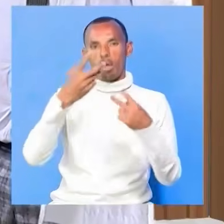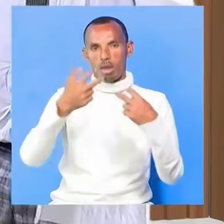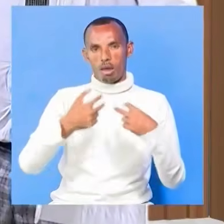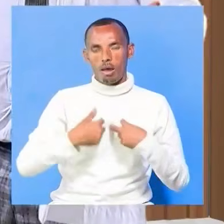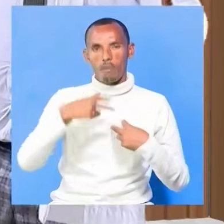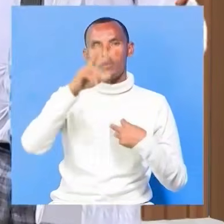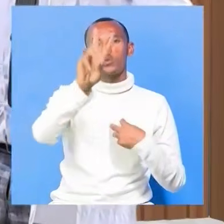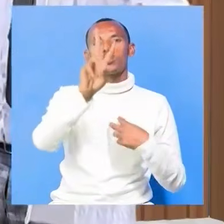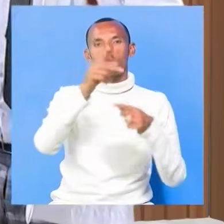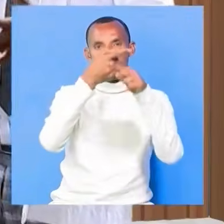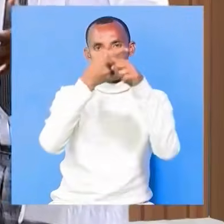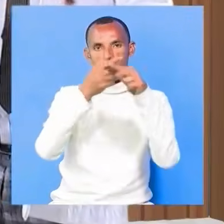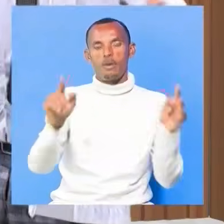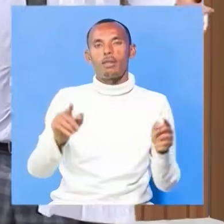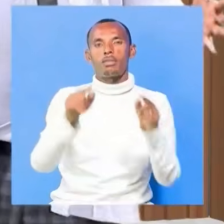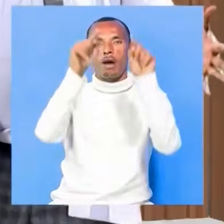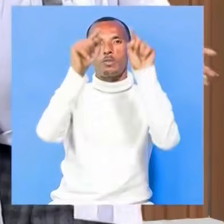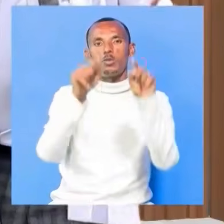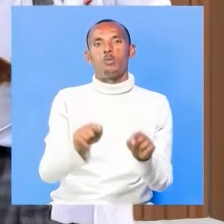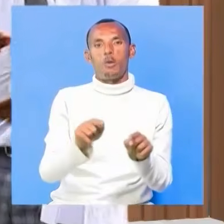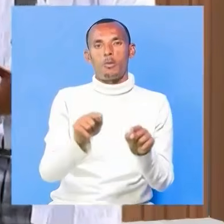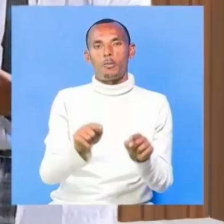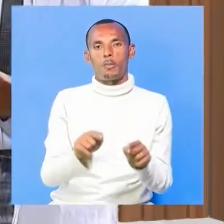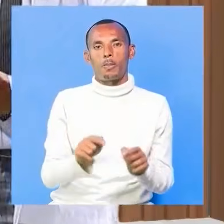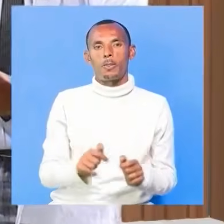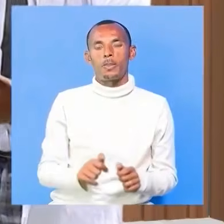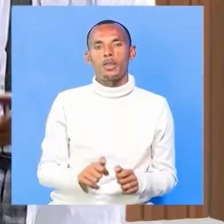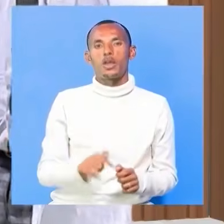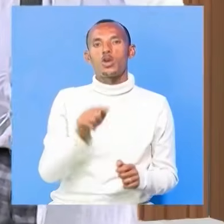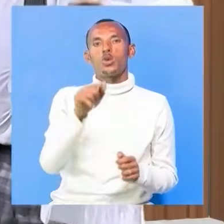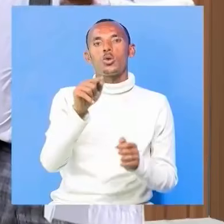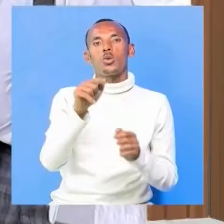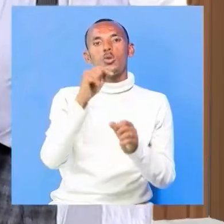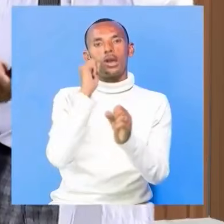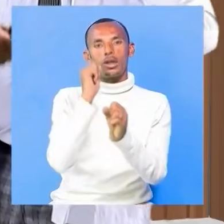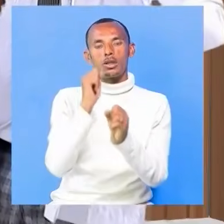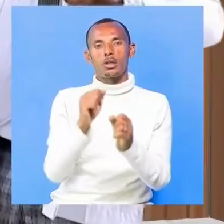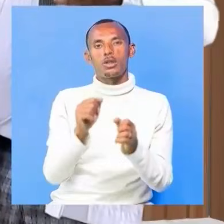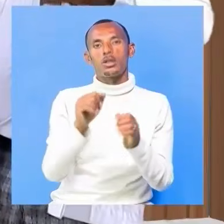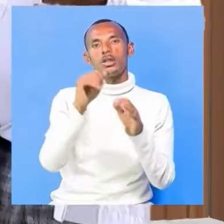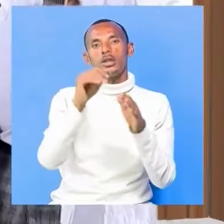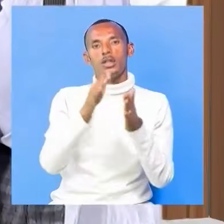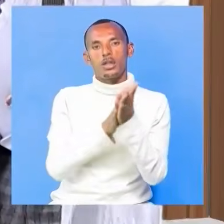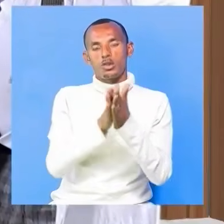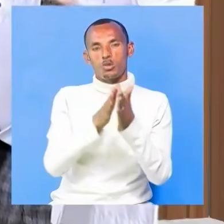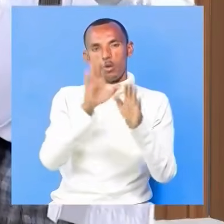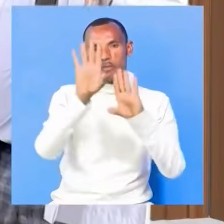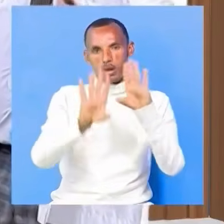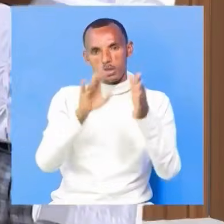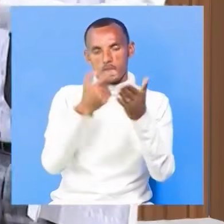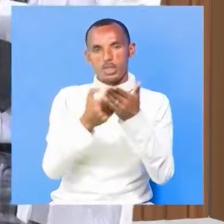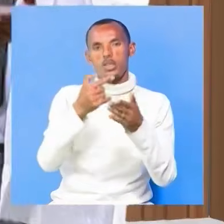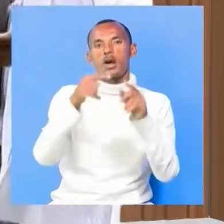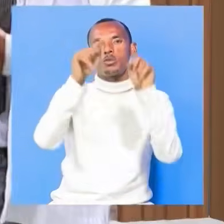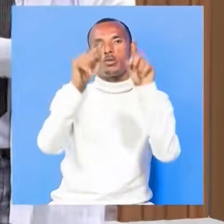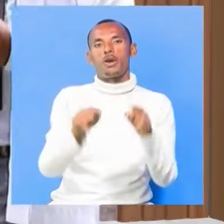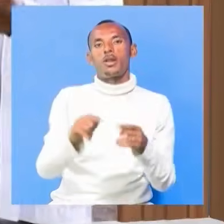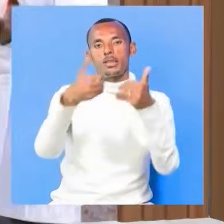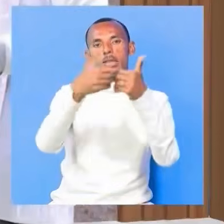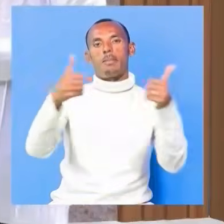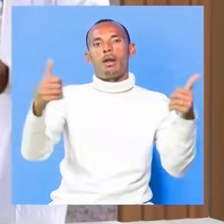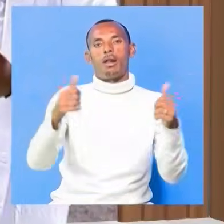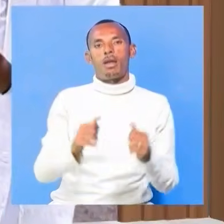we have two different absolute values, okay? You need to evaluate those absolute